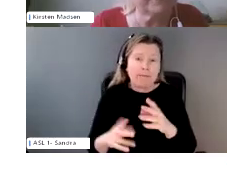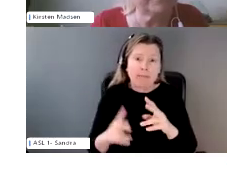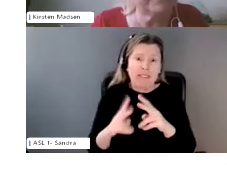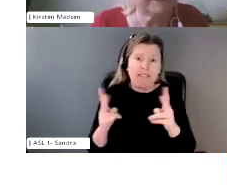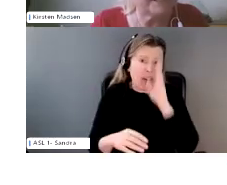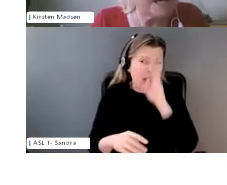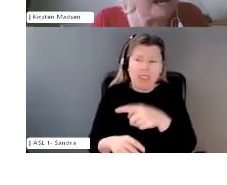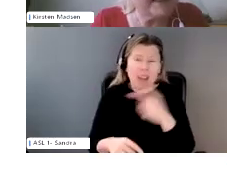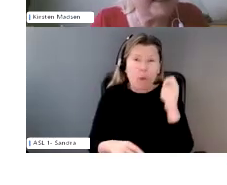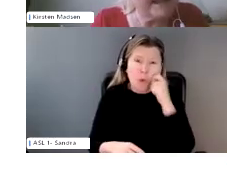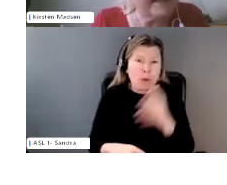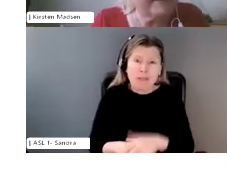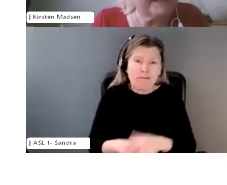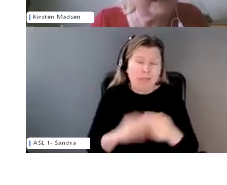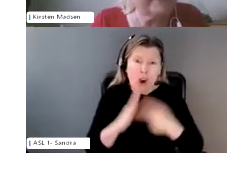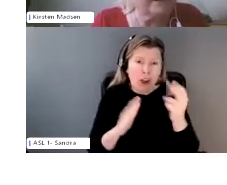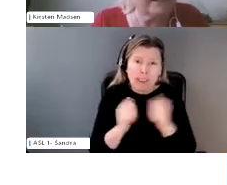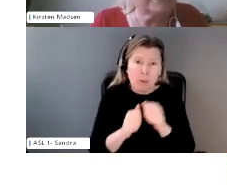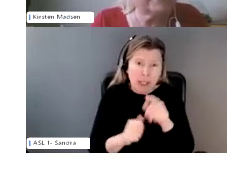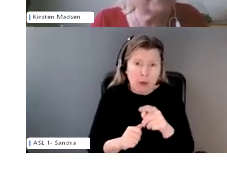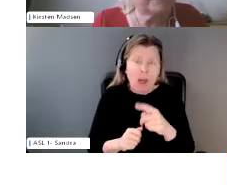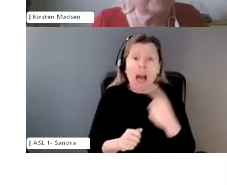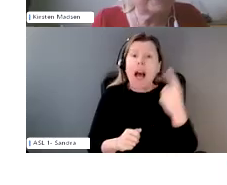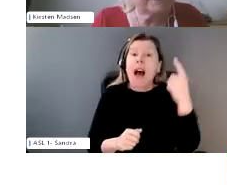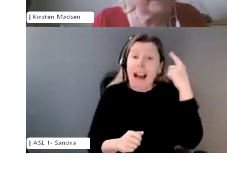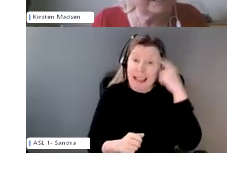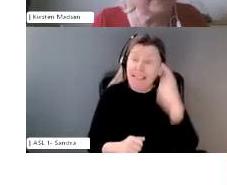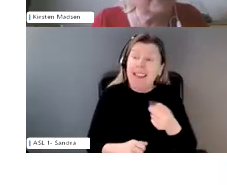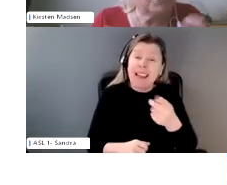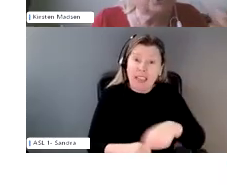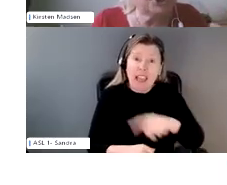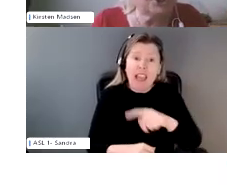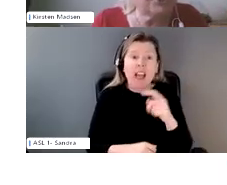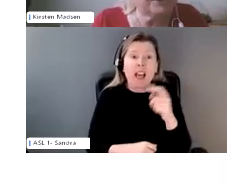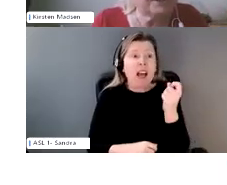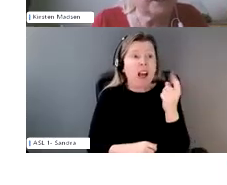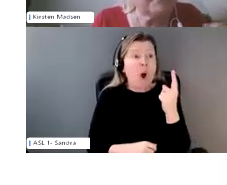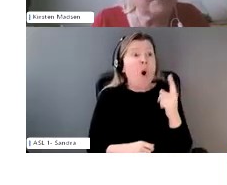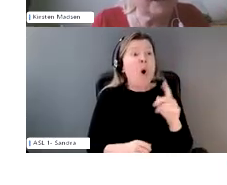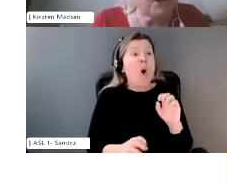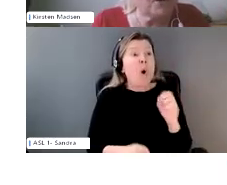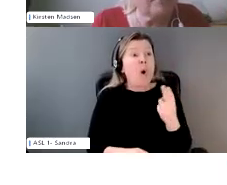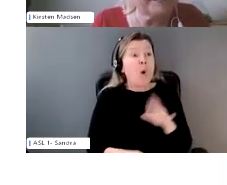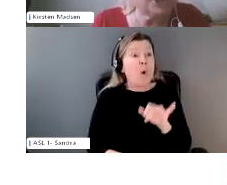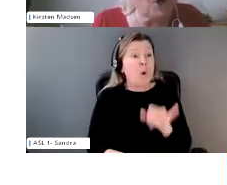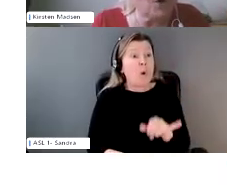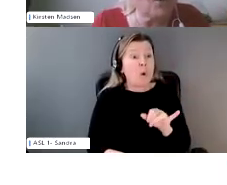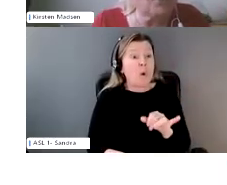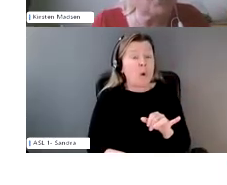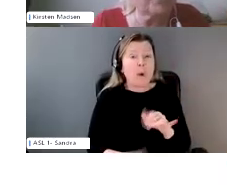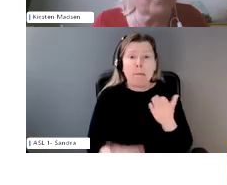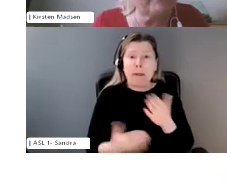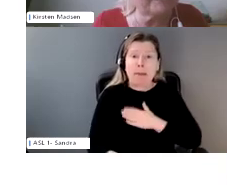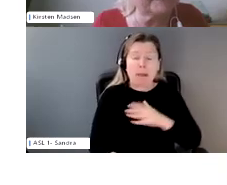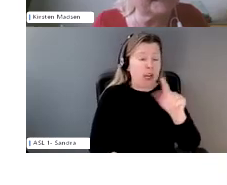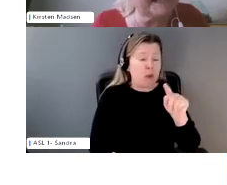rude. I think they got it like, oh shoot, maybe, my tone or